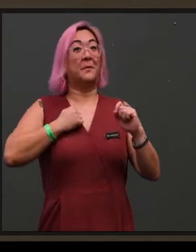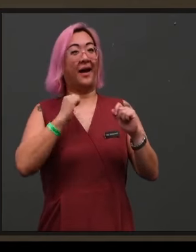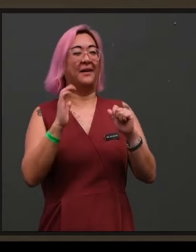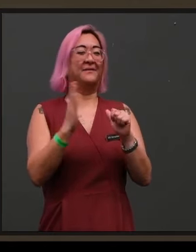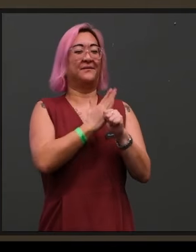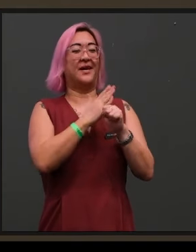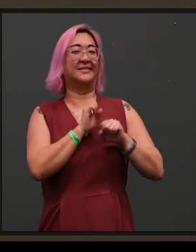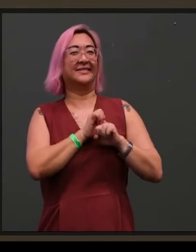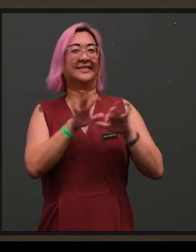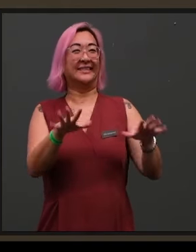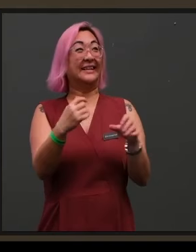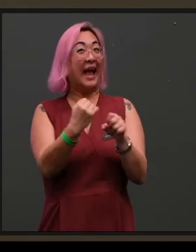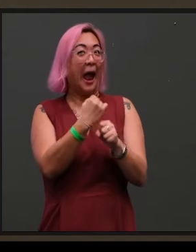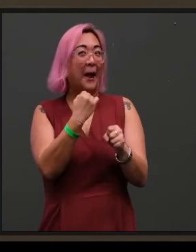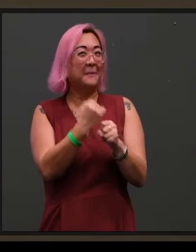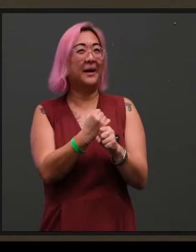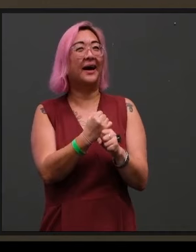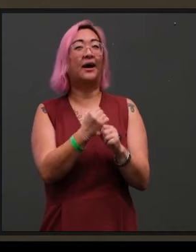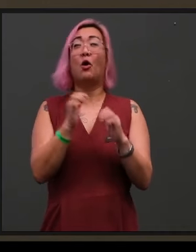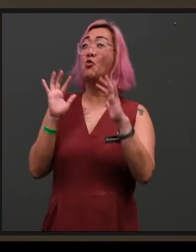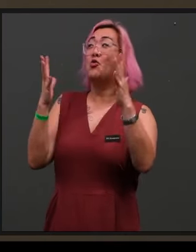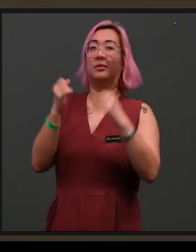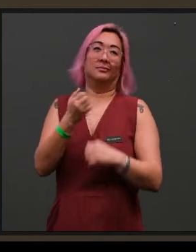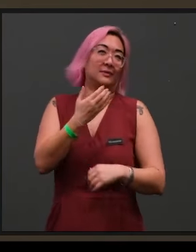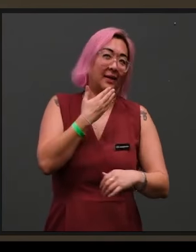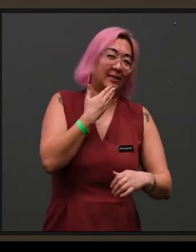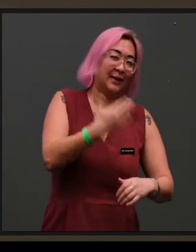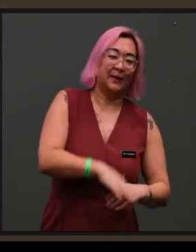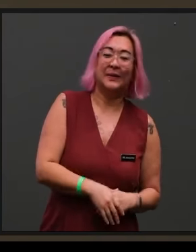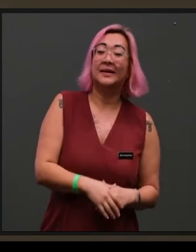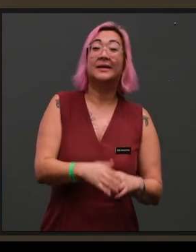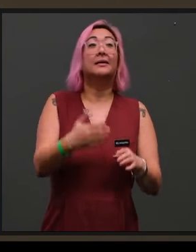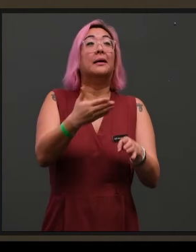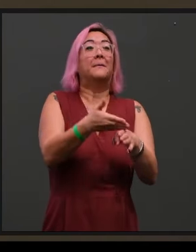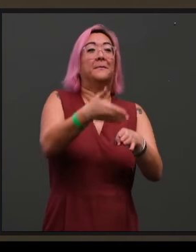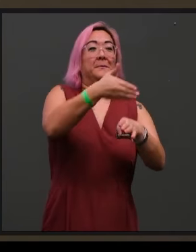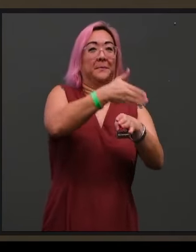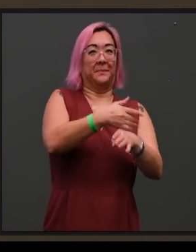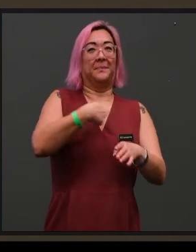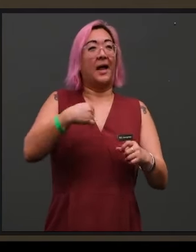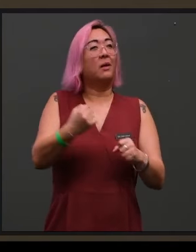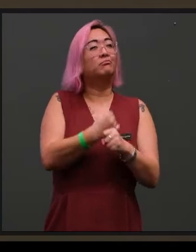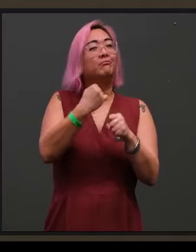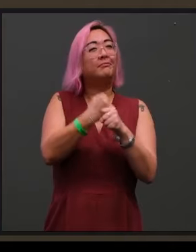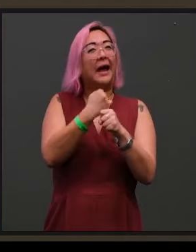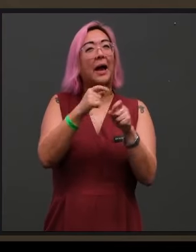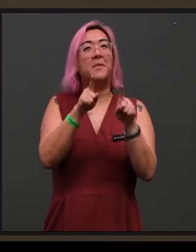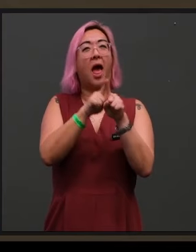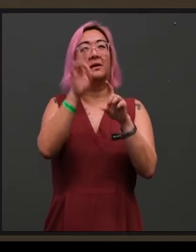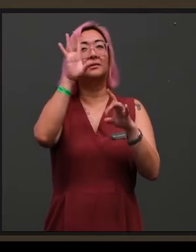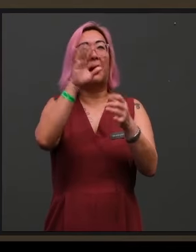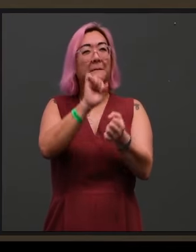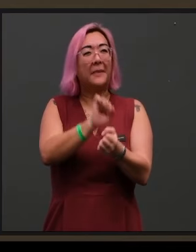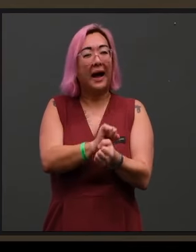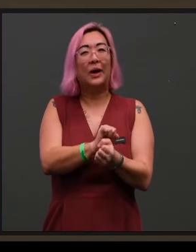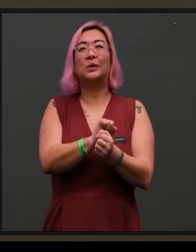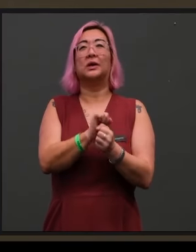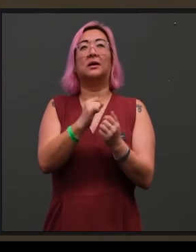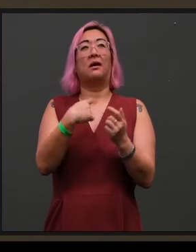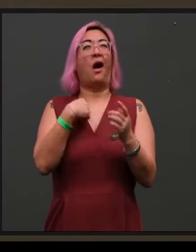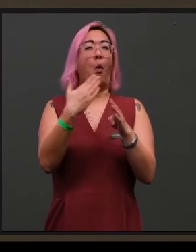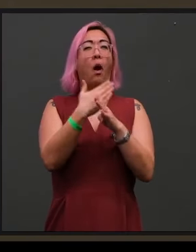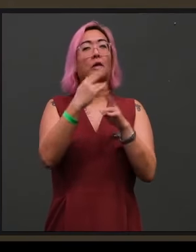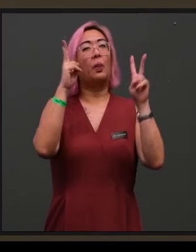shipped, thank you. Previously, I shipped games such as Starbound, Wargroove. I've worked on the Kingdom